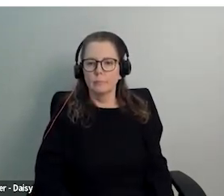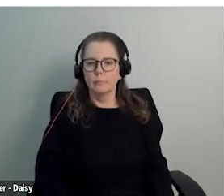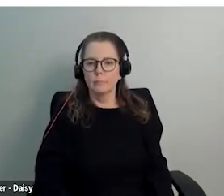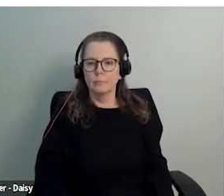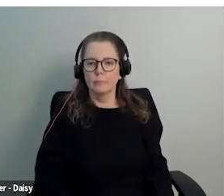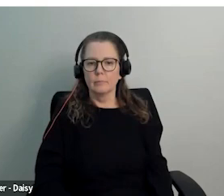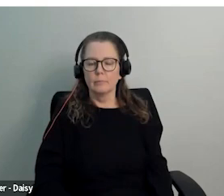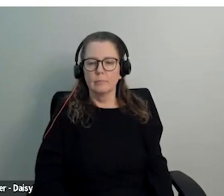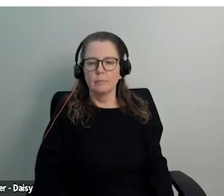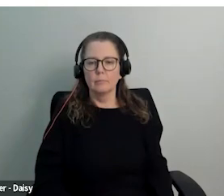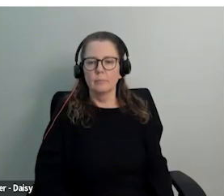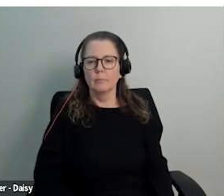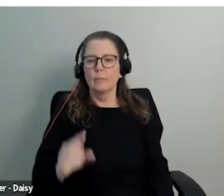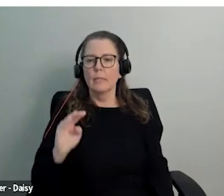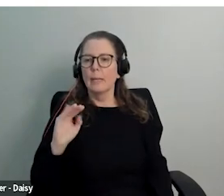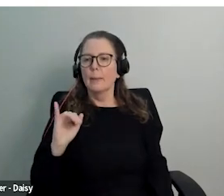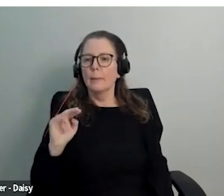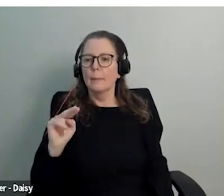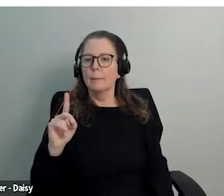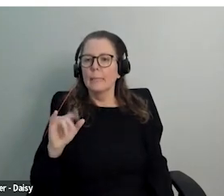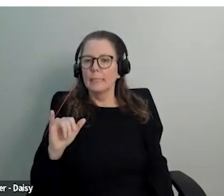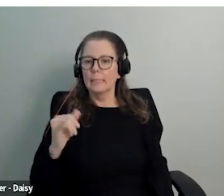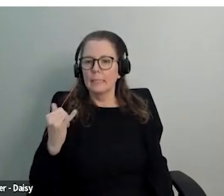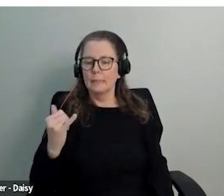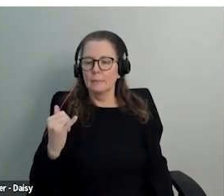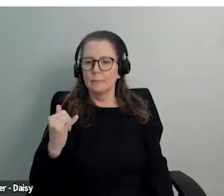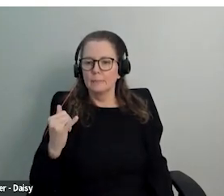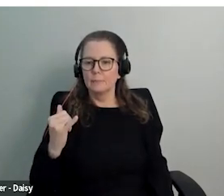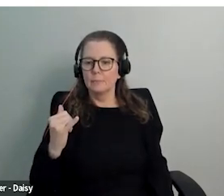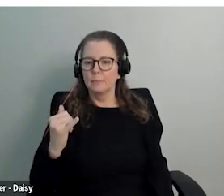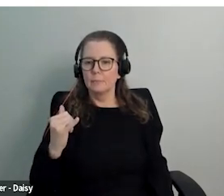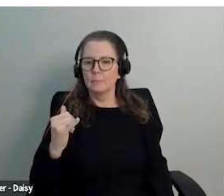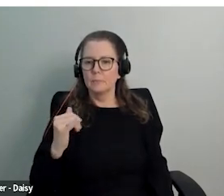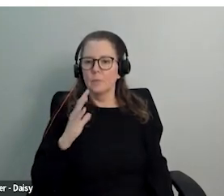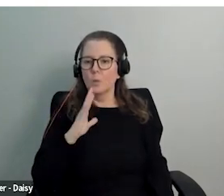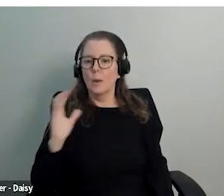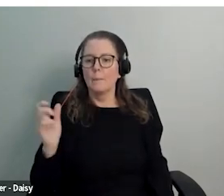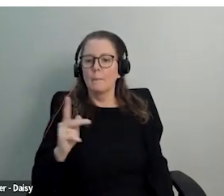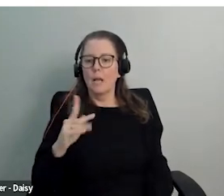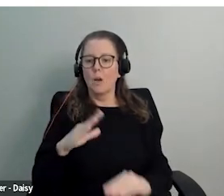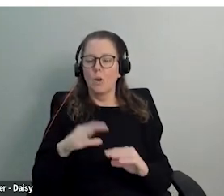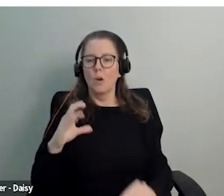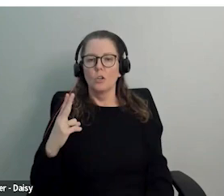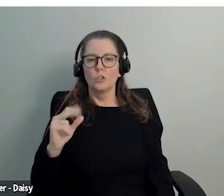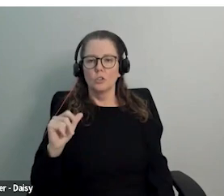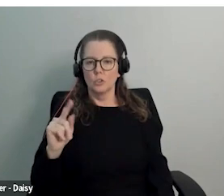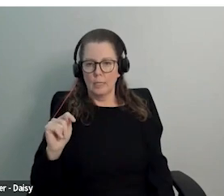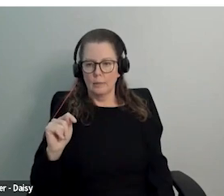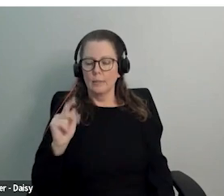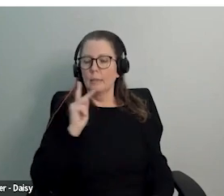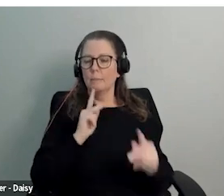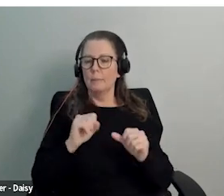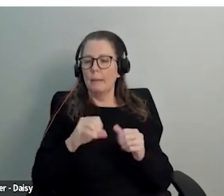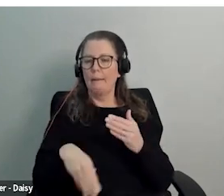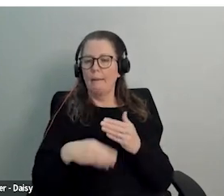Okay, so hi, this is Mindy speaking. So we're going to turn the chat back on so that people can put